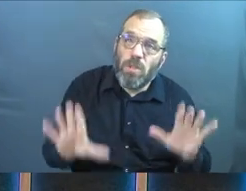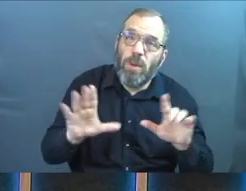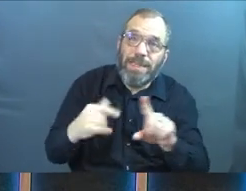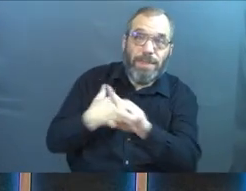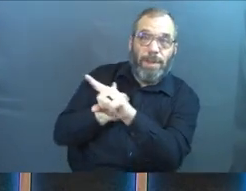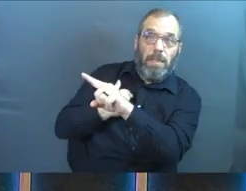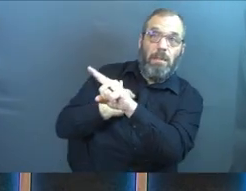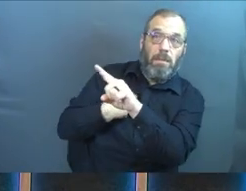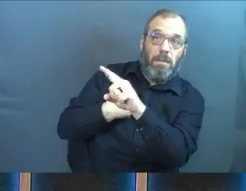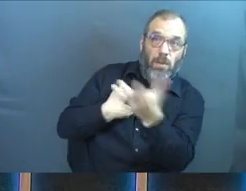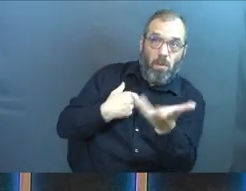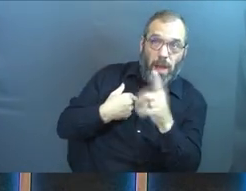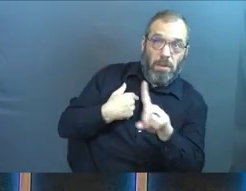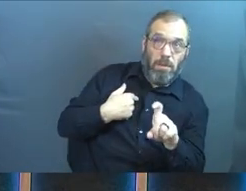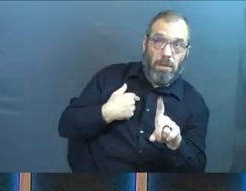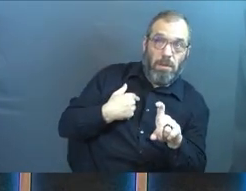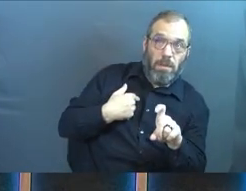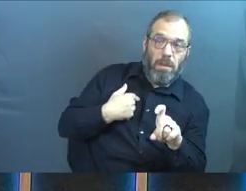it to me?